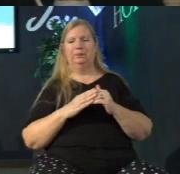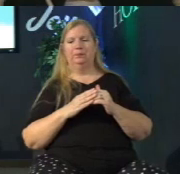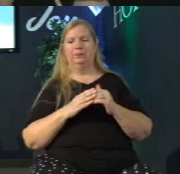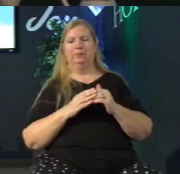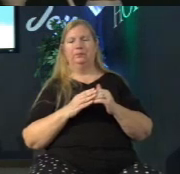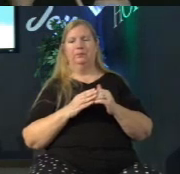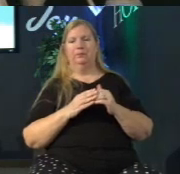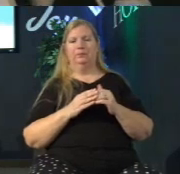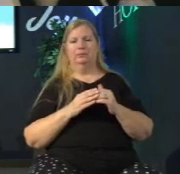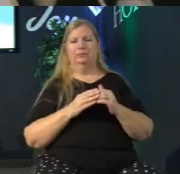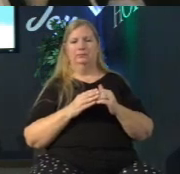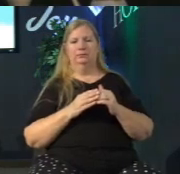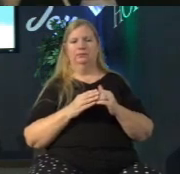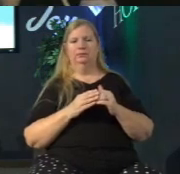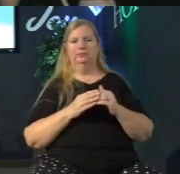I